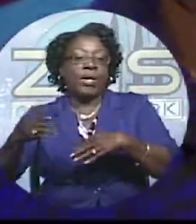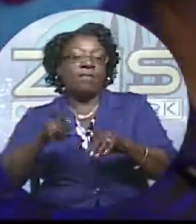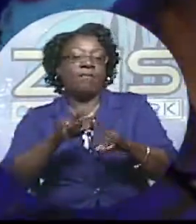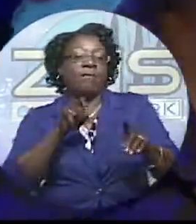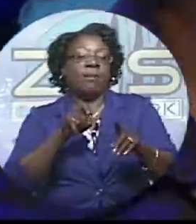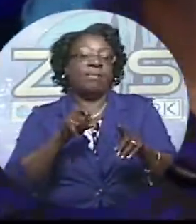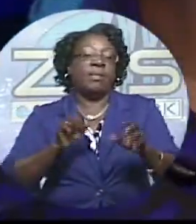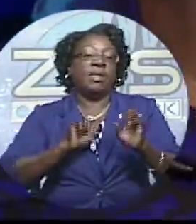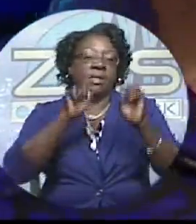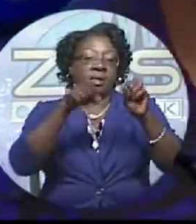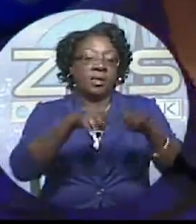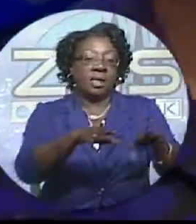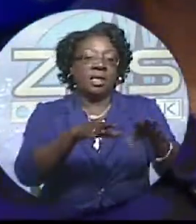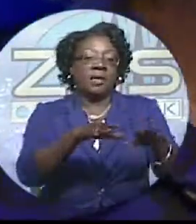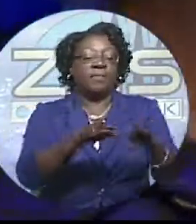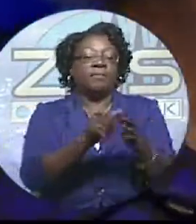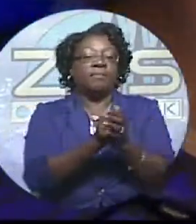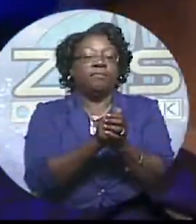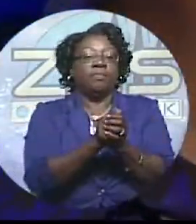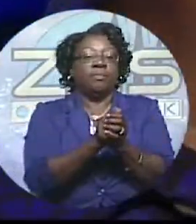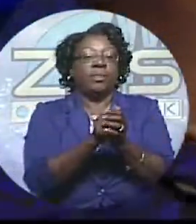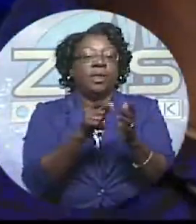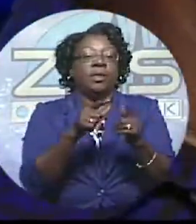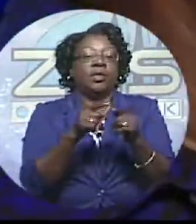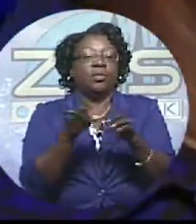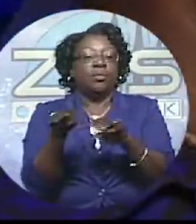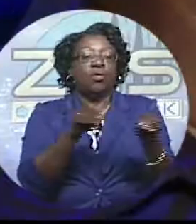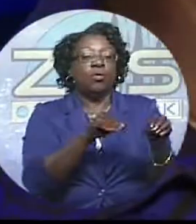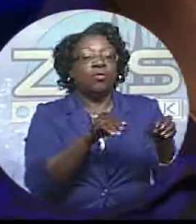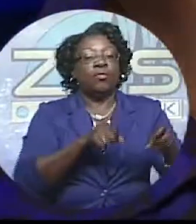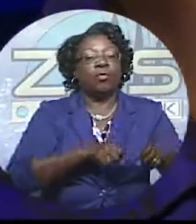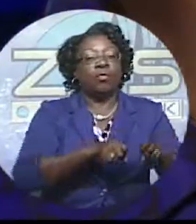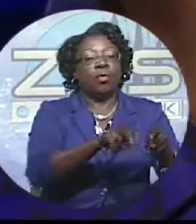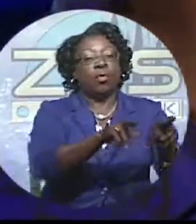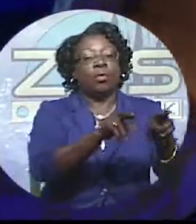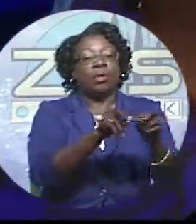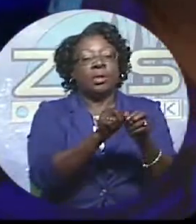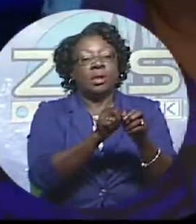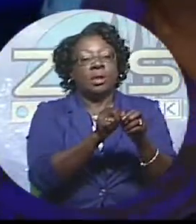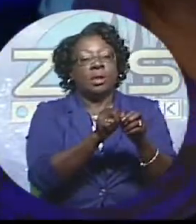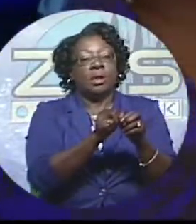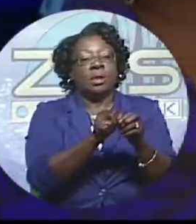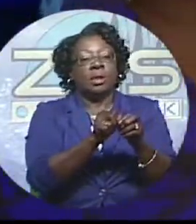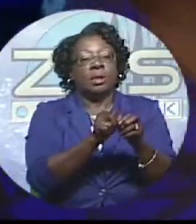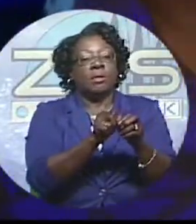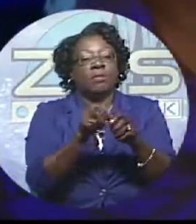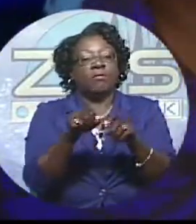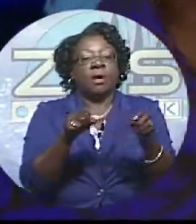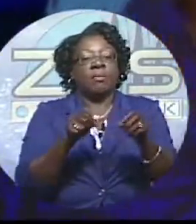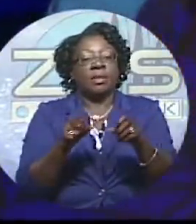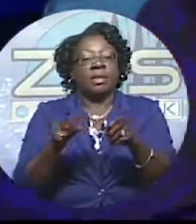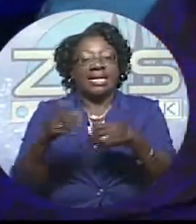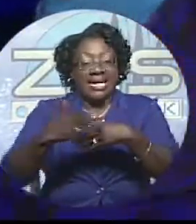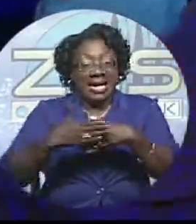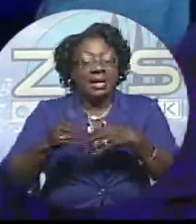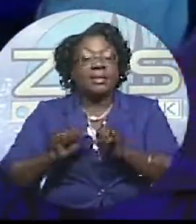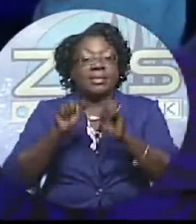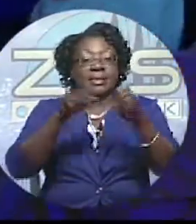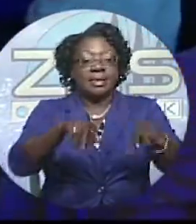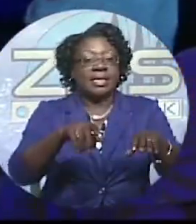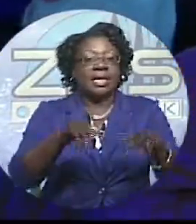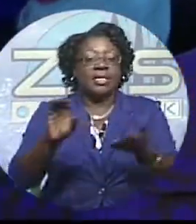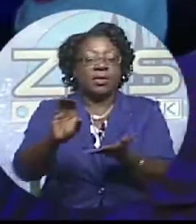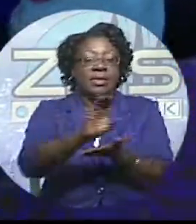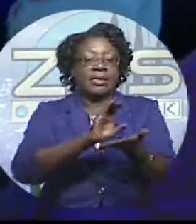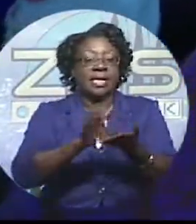a climatology project to move the roads, the main road from the seashore into the